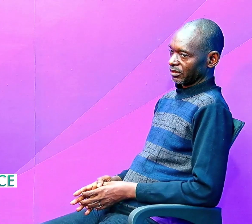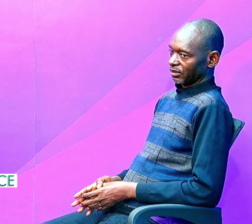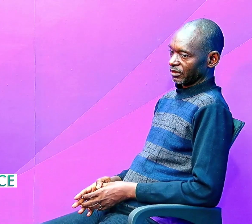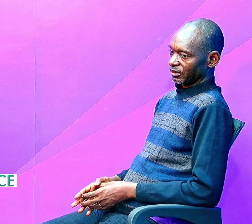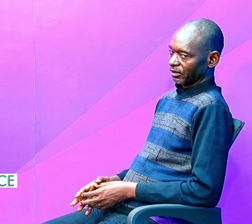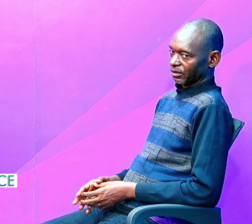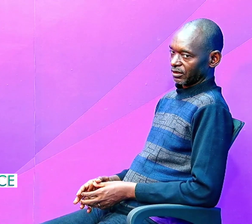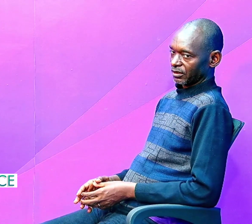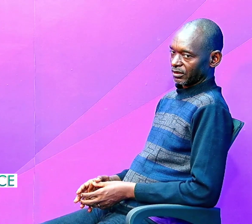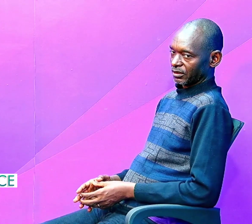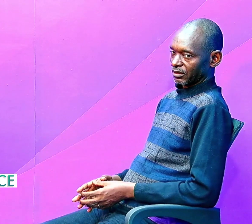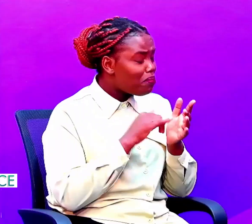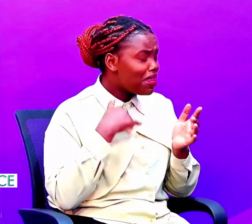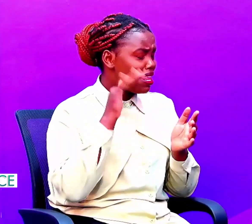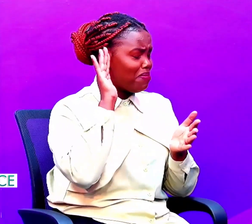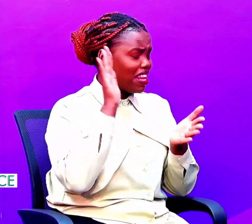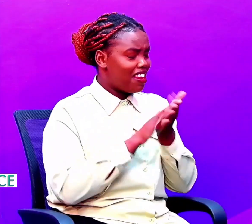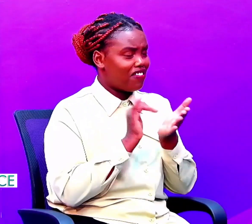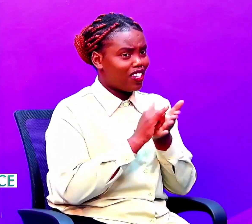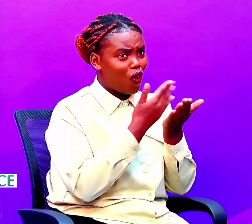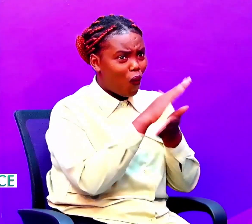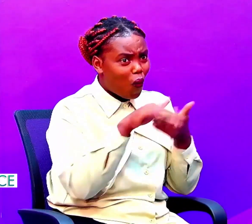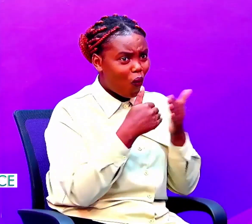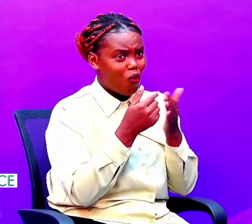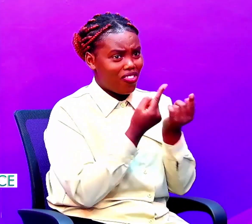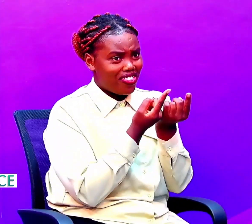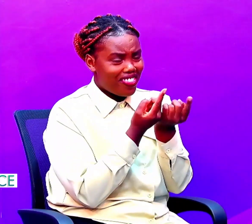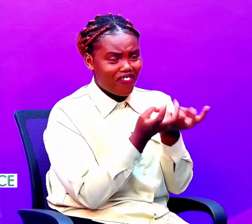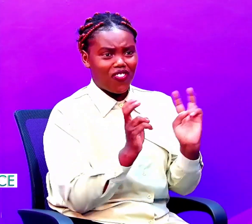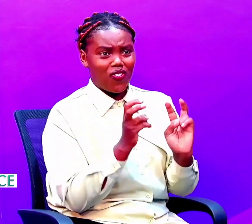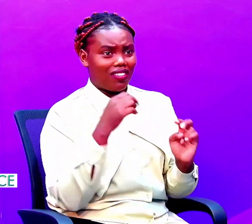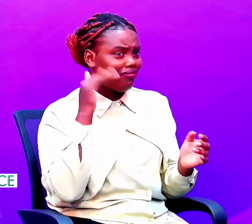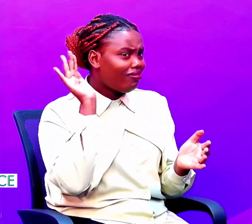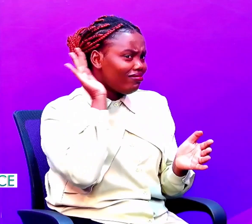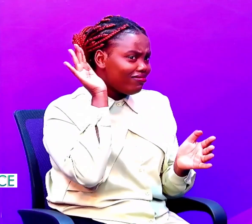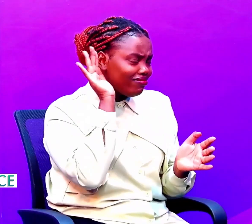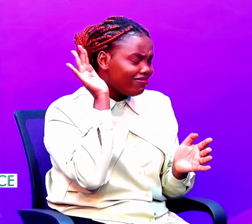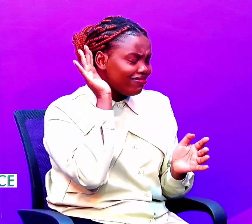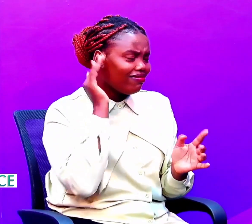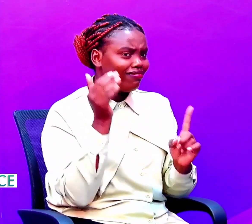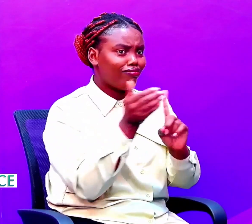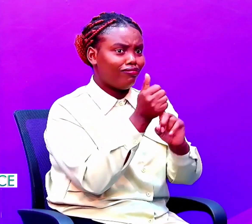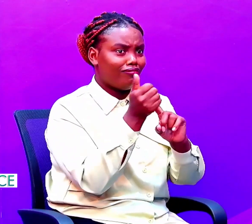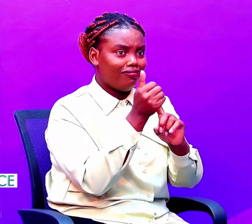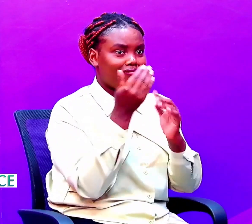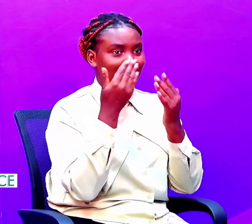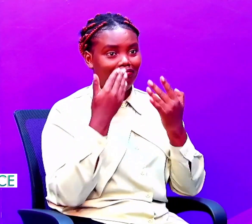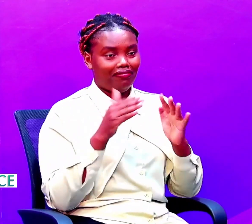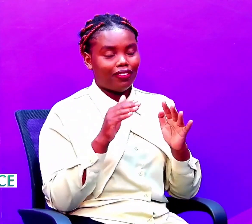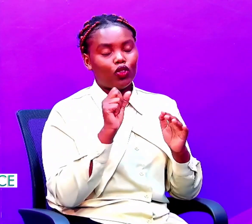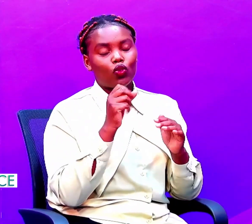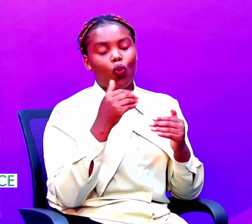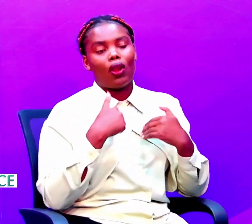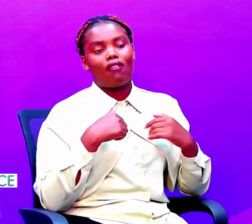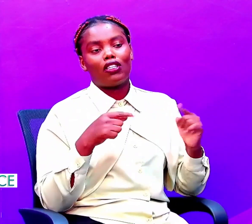Okay, thank you. And with that, I believe that all the viewers have heard everything we've been discussing from the beginning